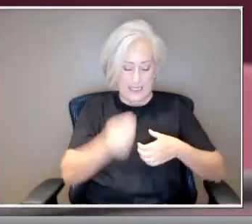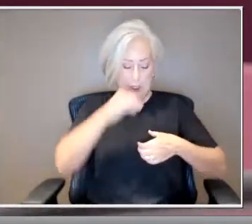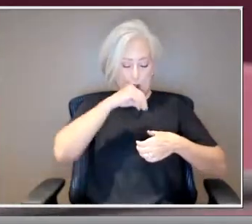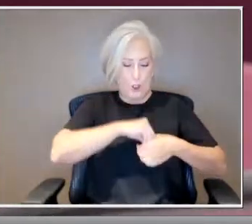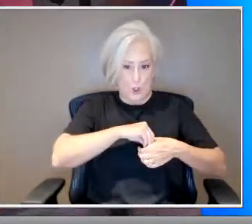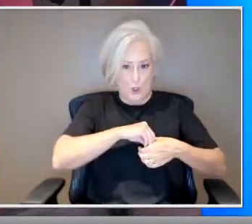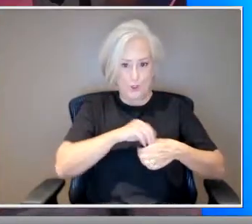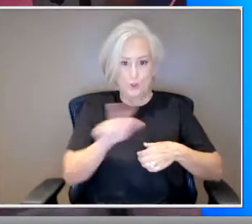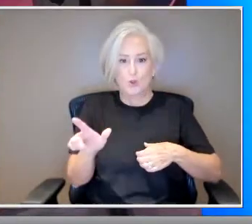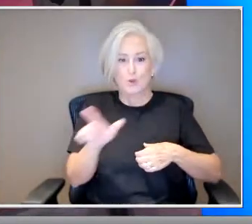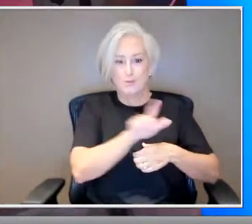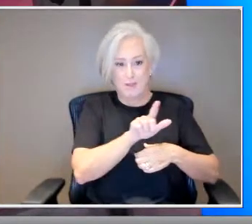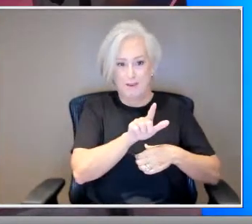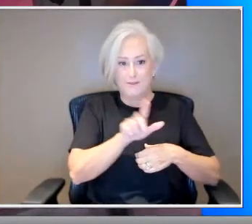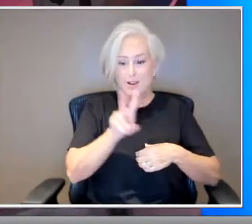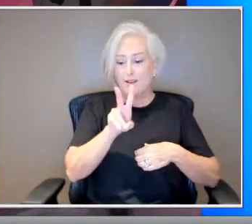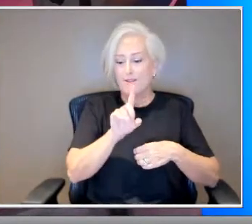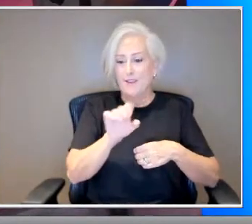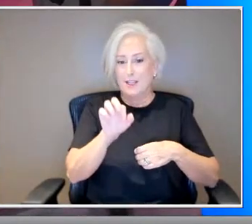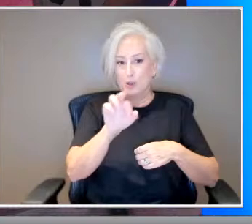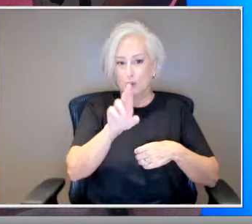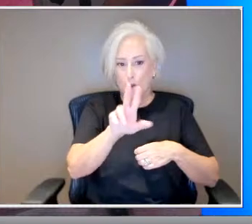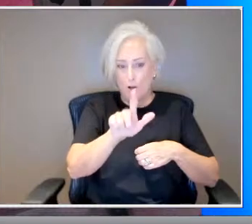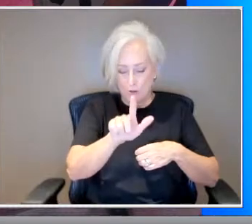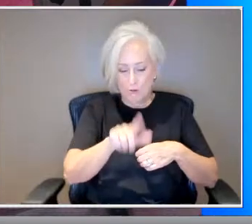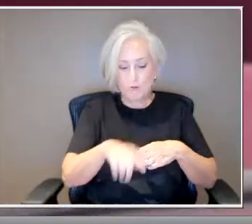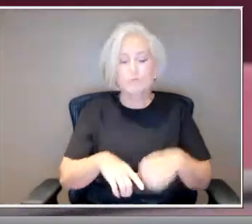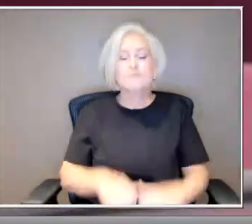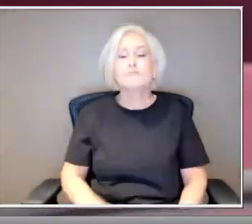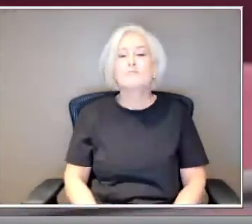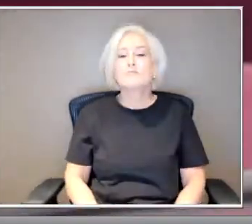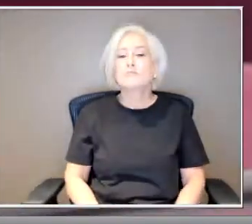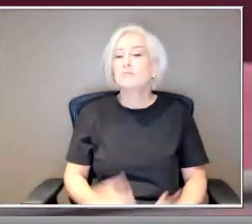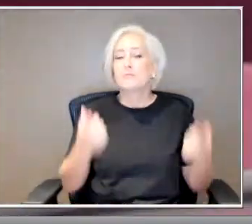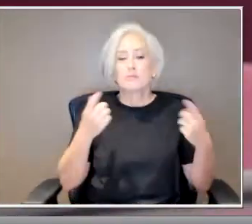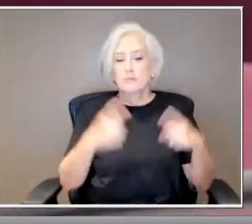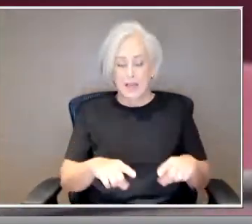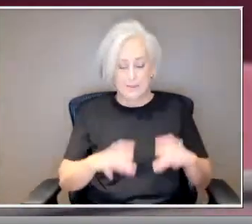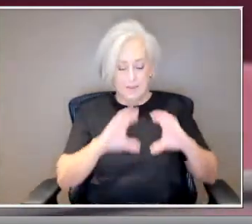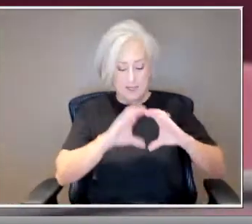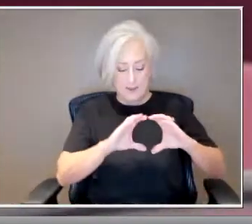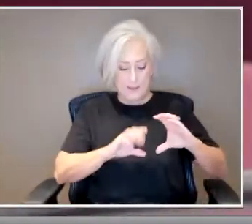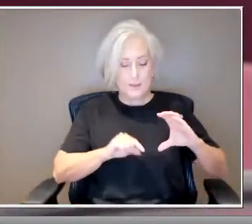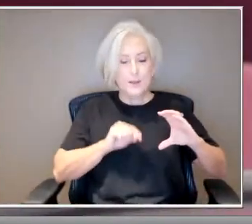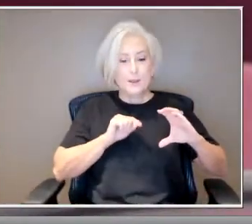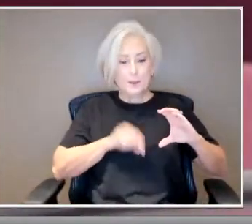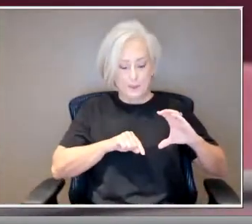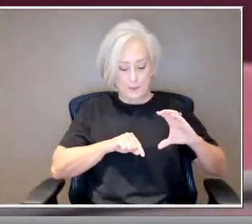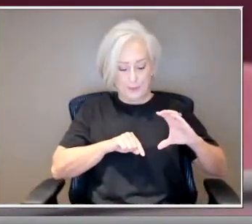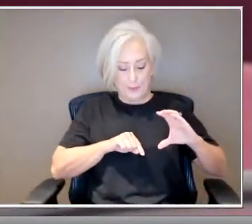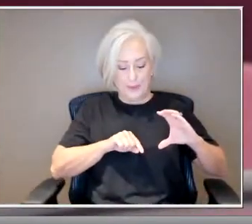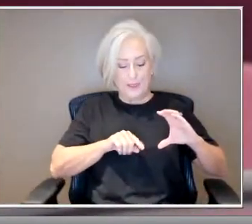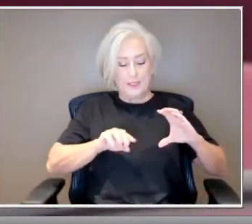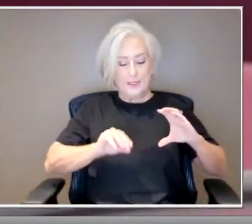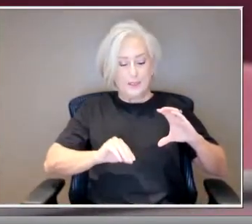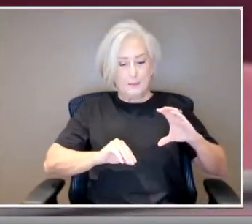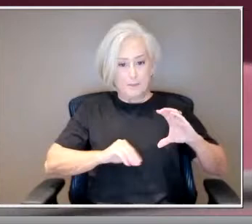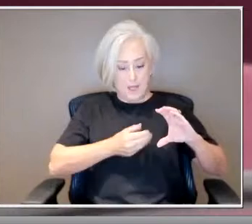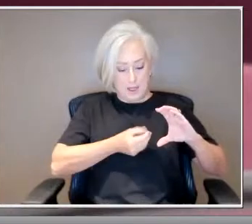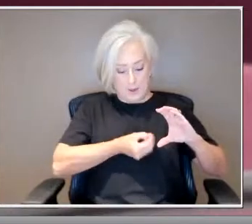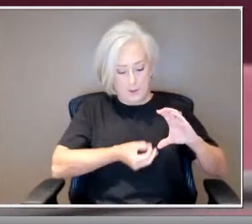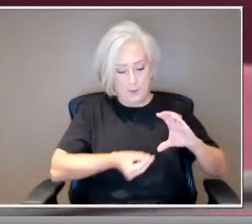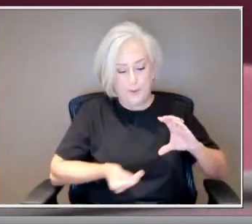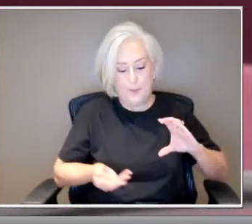then, the blood spins around continuously and here. it comes out there. Yep, shoots out here in a graft that goes